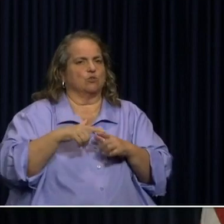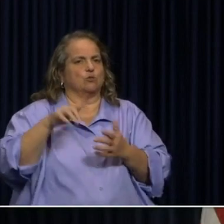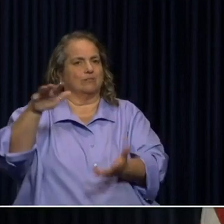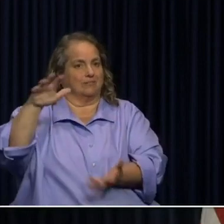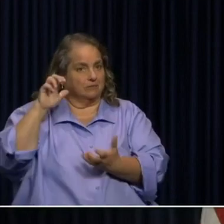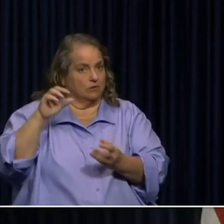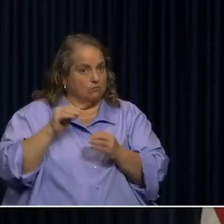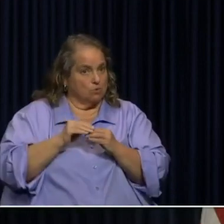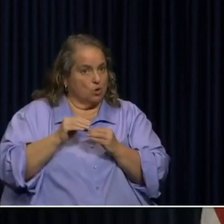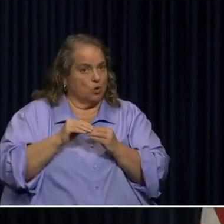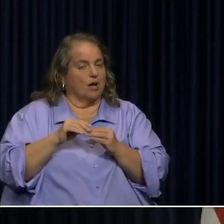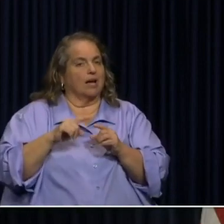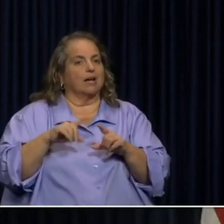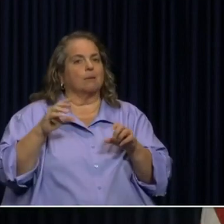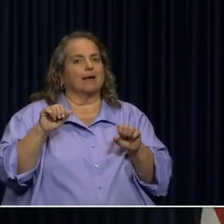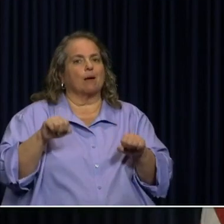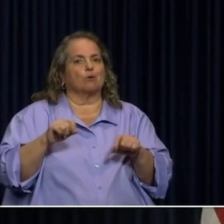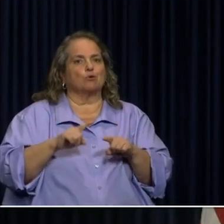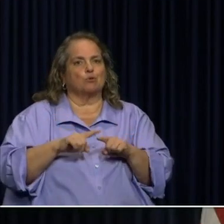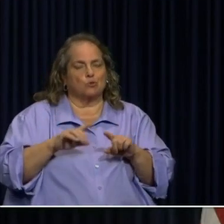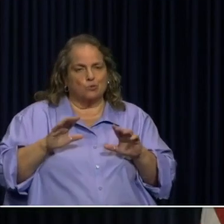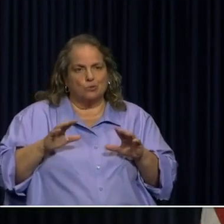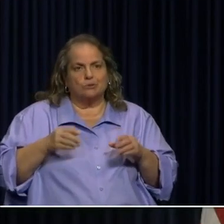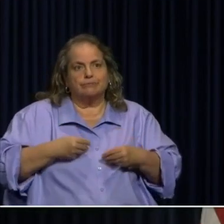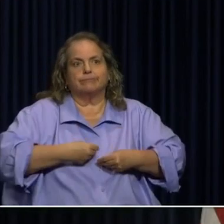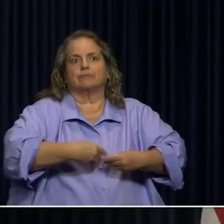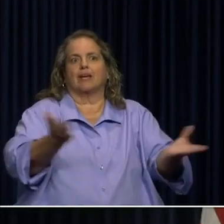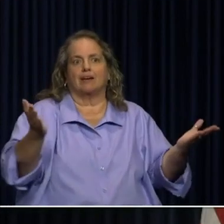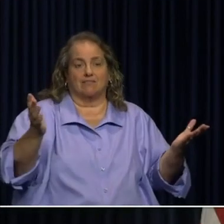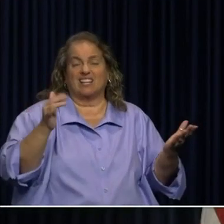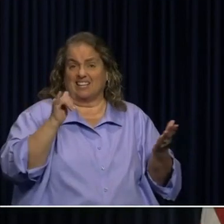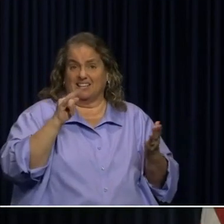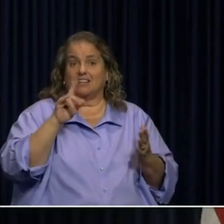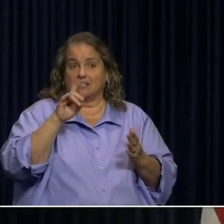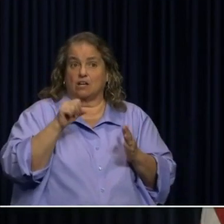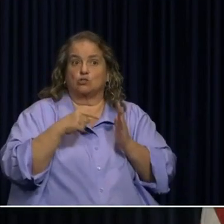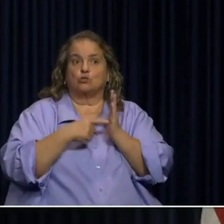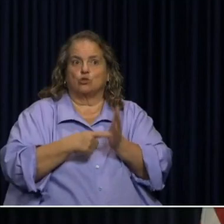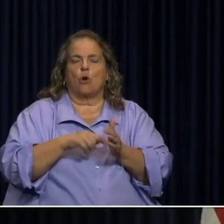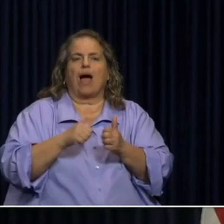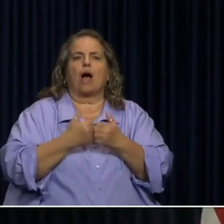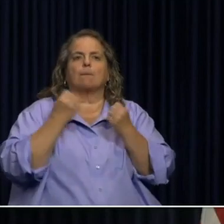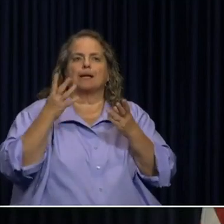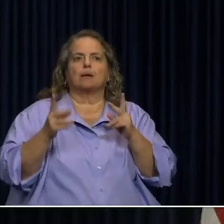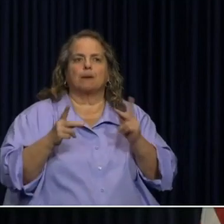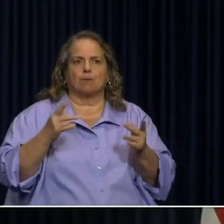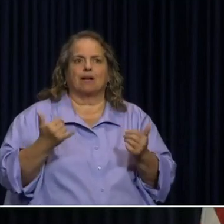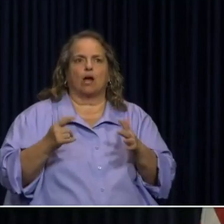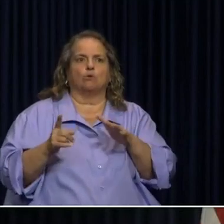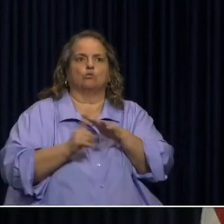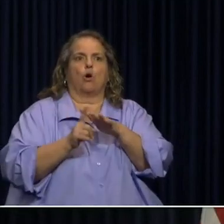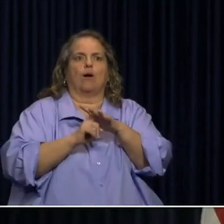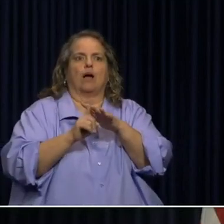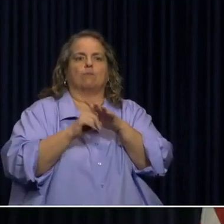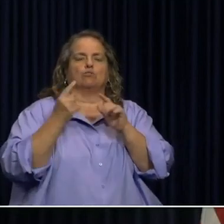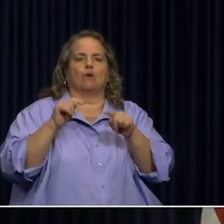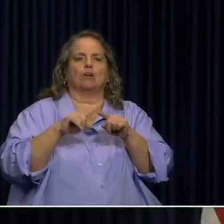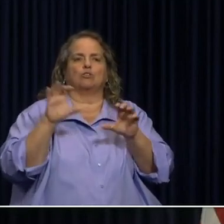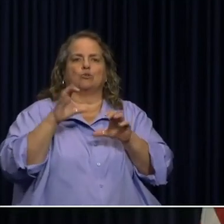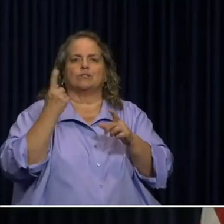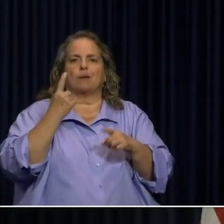more and being able to push that out. It does show how so many people are showing up and doing something truly